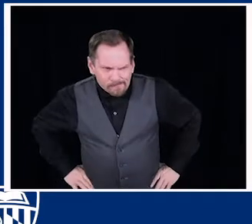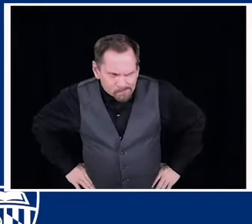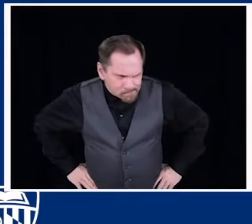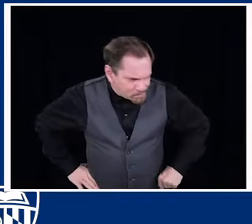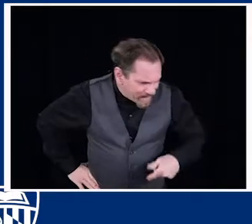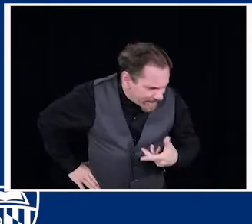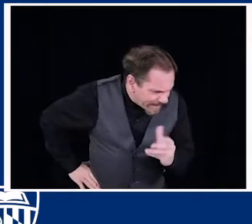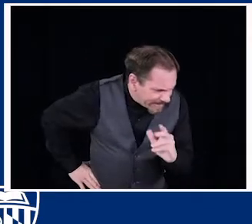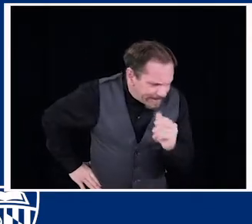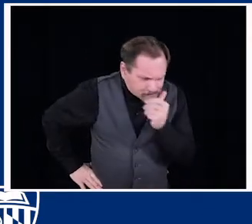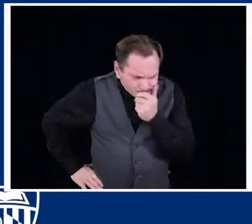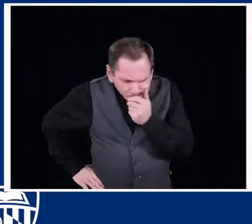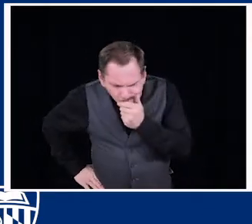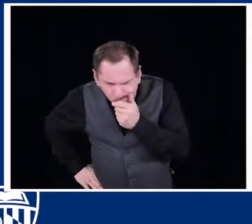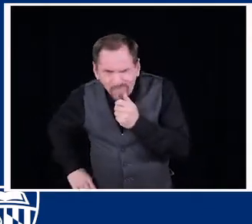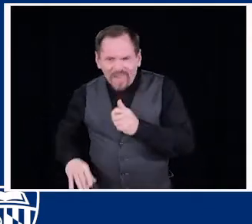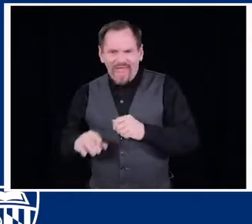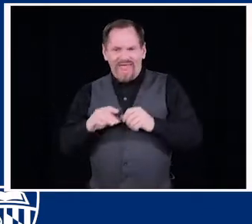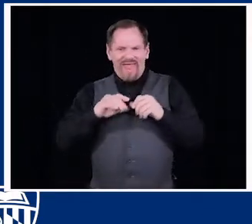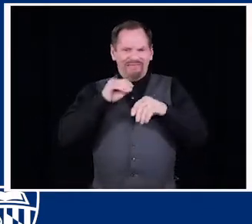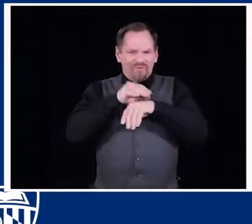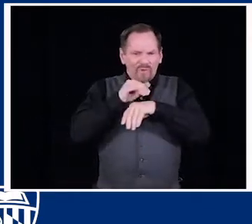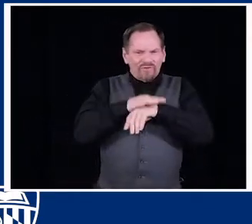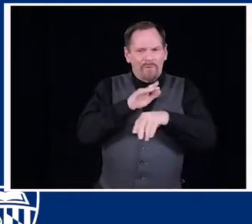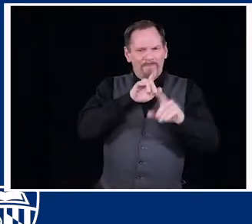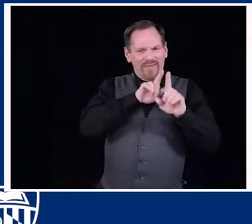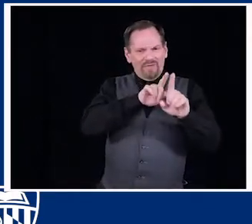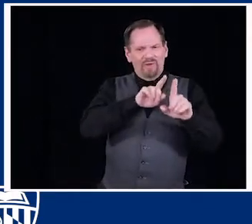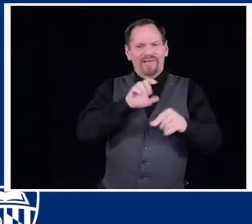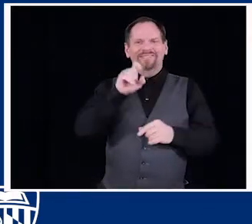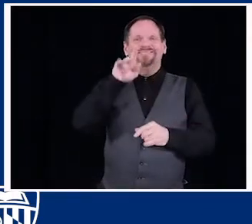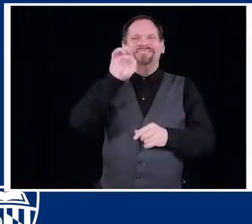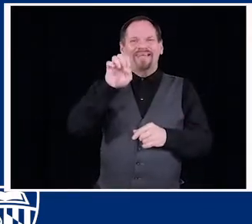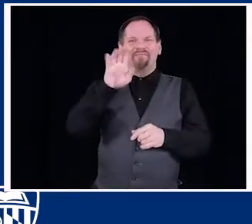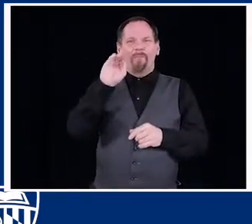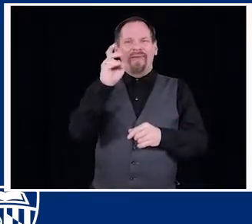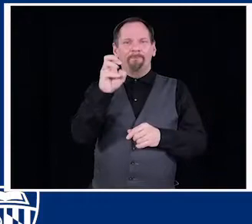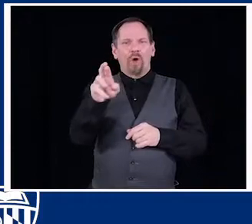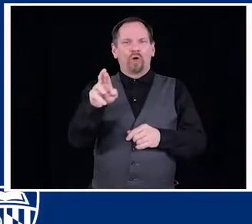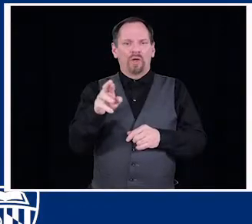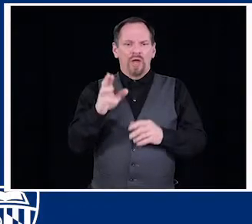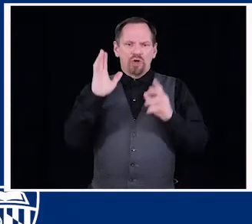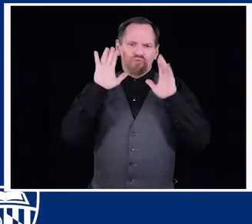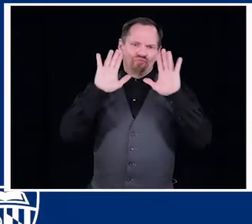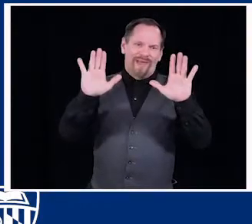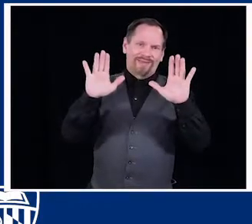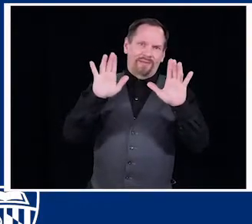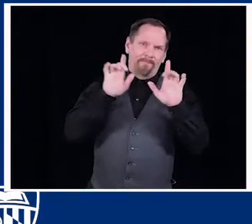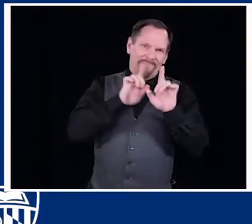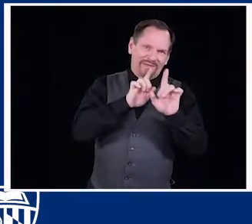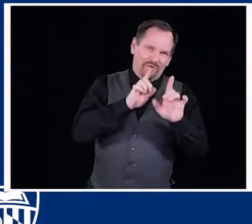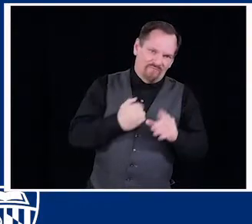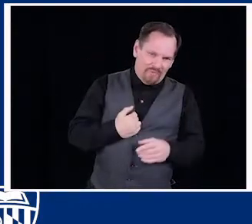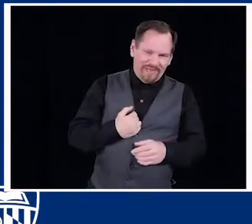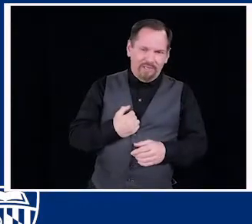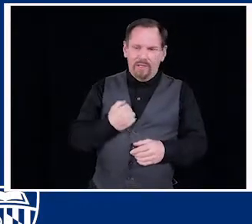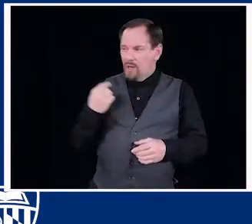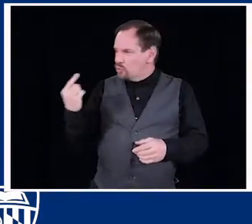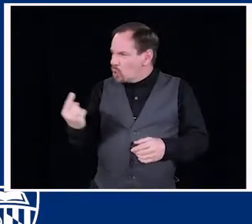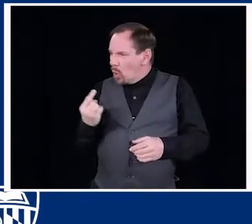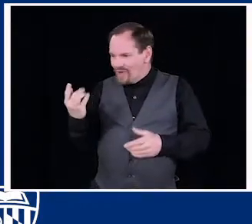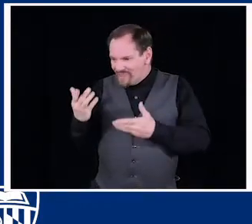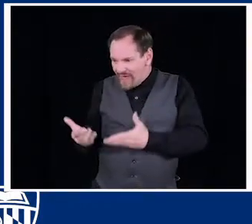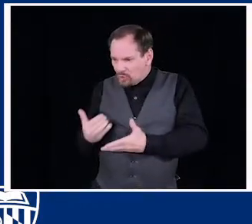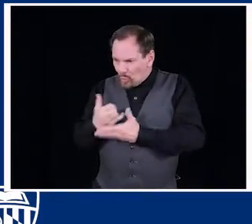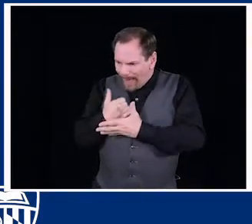Let's see, influential mentor. I'd have to nominate Steve Beamer. Unbelievable mentor. He was always there to listen,